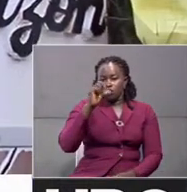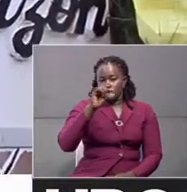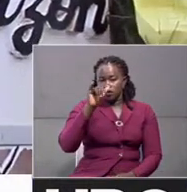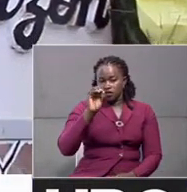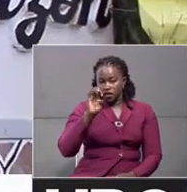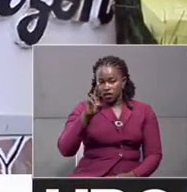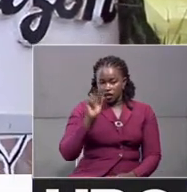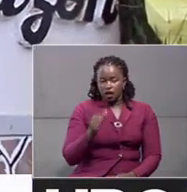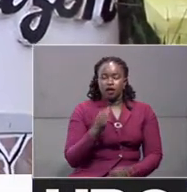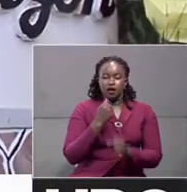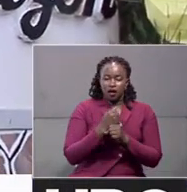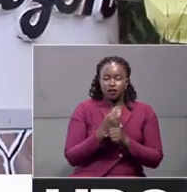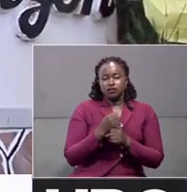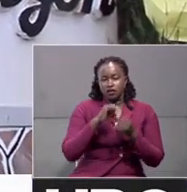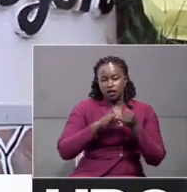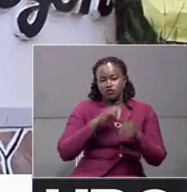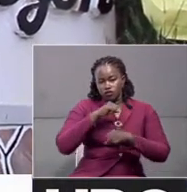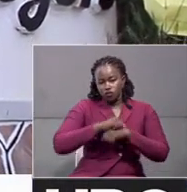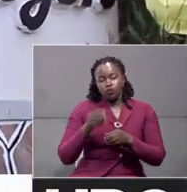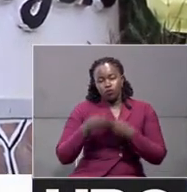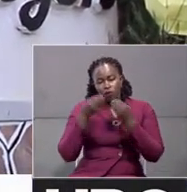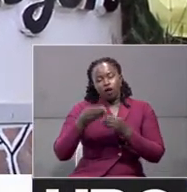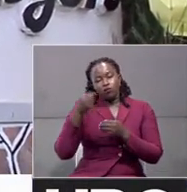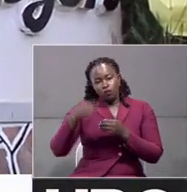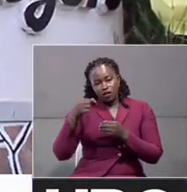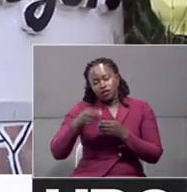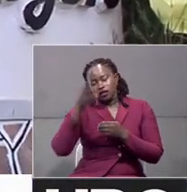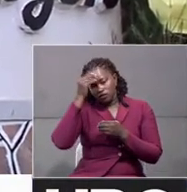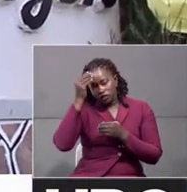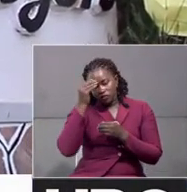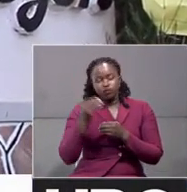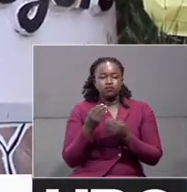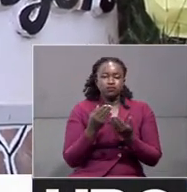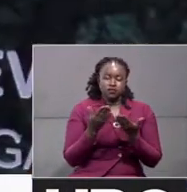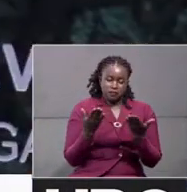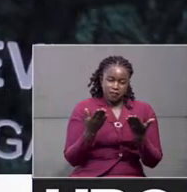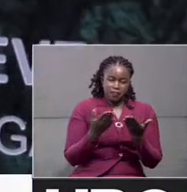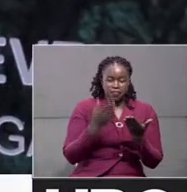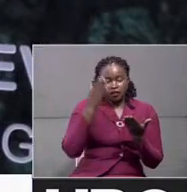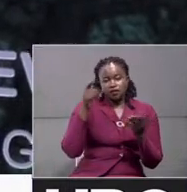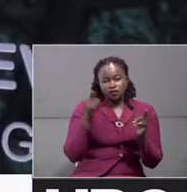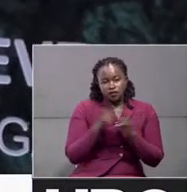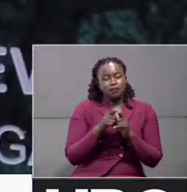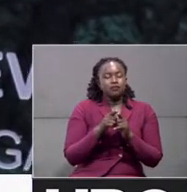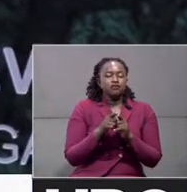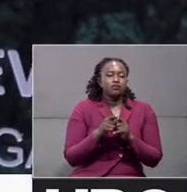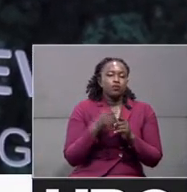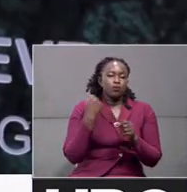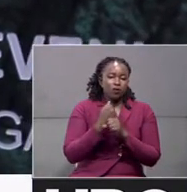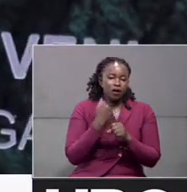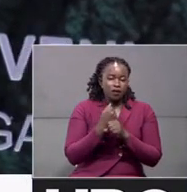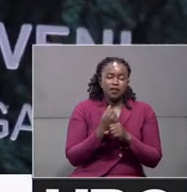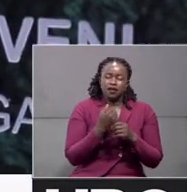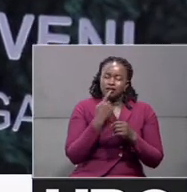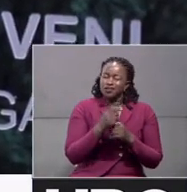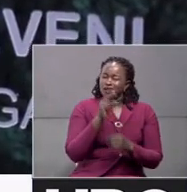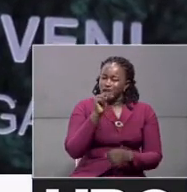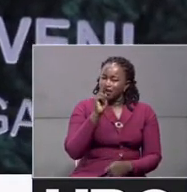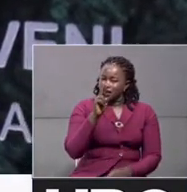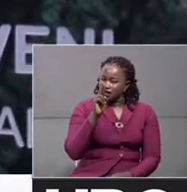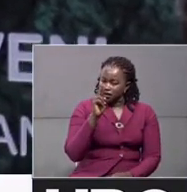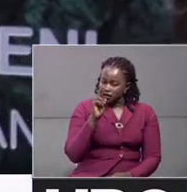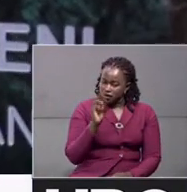School for providing quality education to students, thus playing a part in the development of the country. The president says that NRM government